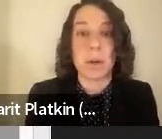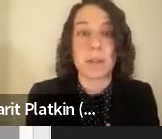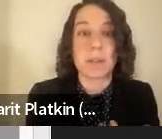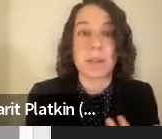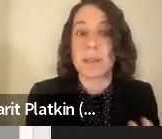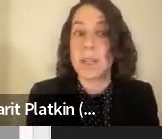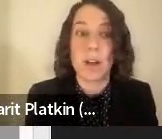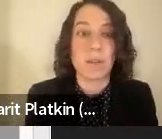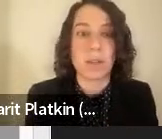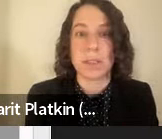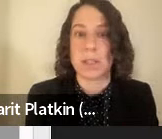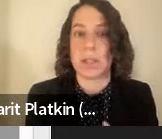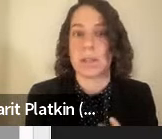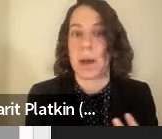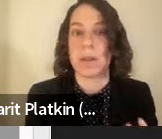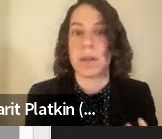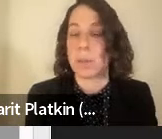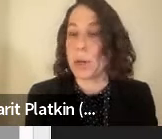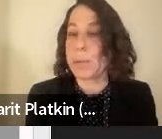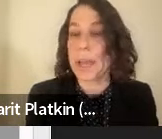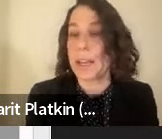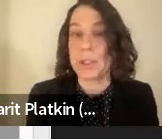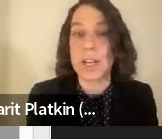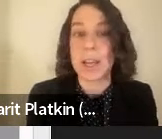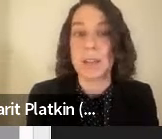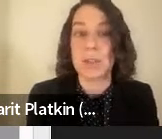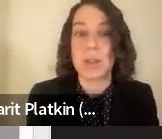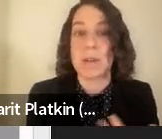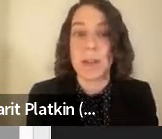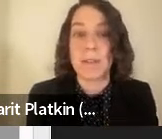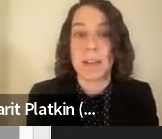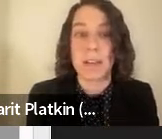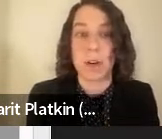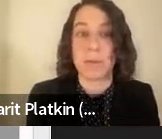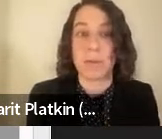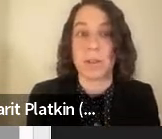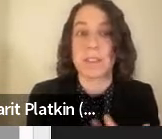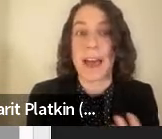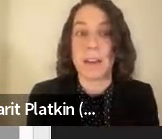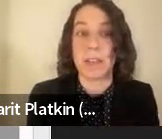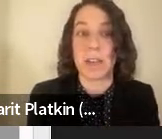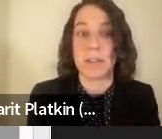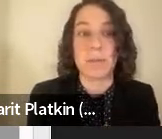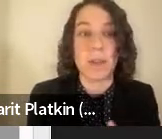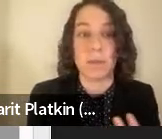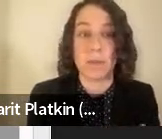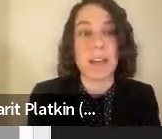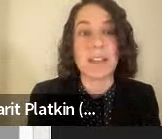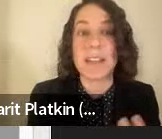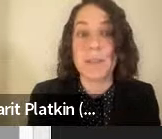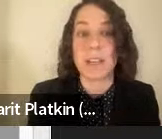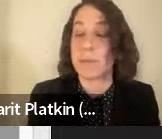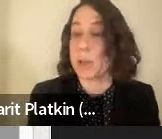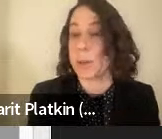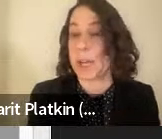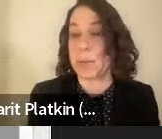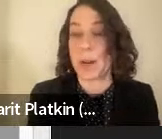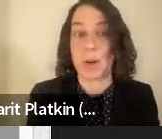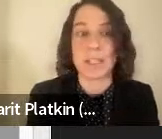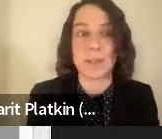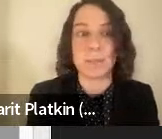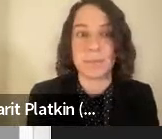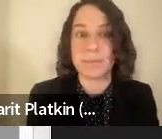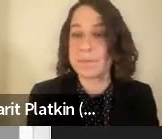community members leading conversations about neighborhood planning and change may find it helpful to advocate for their